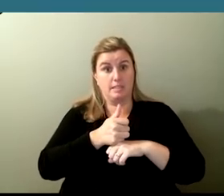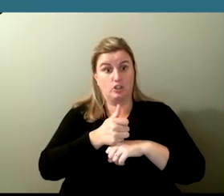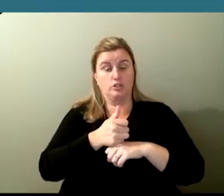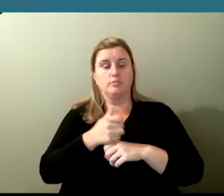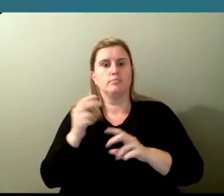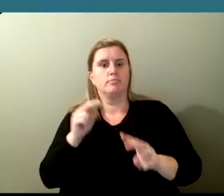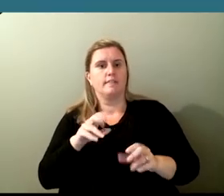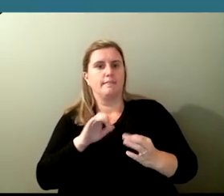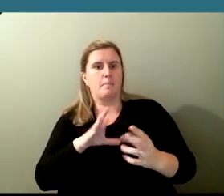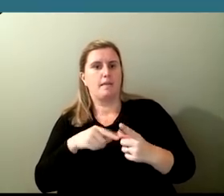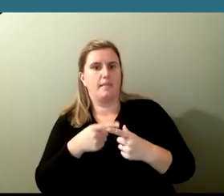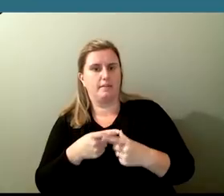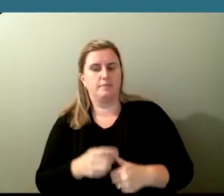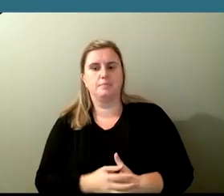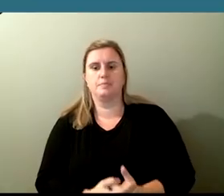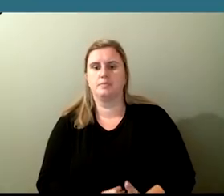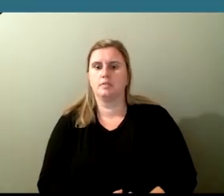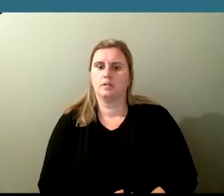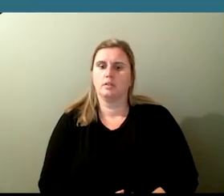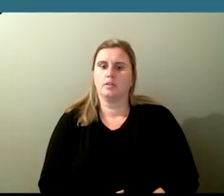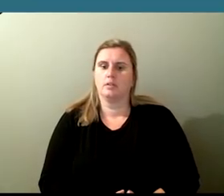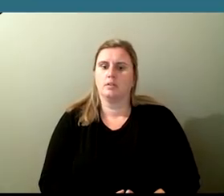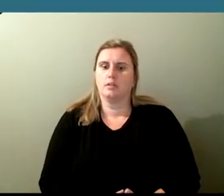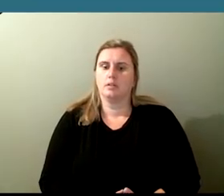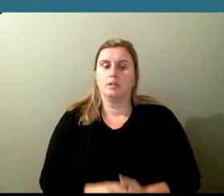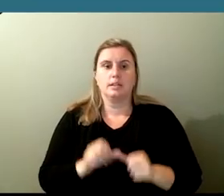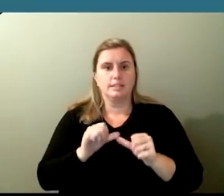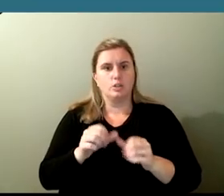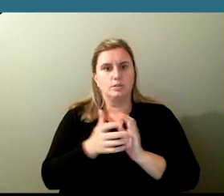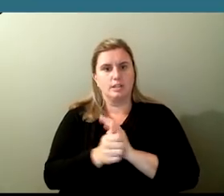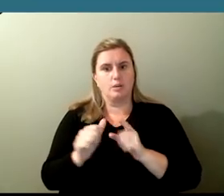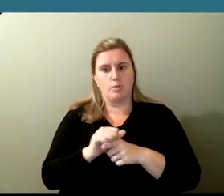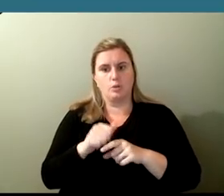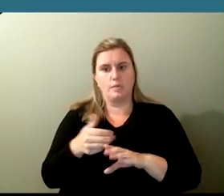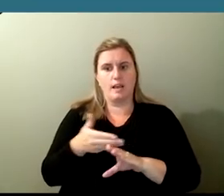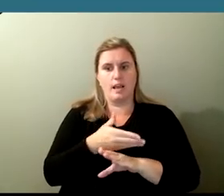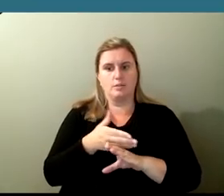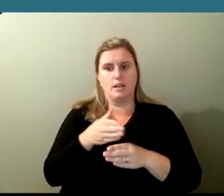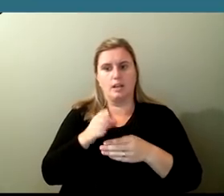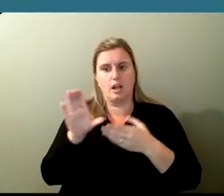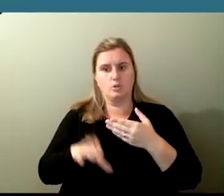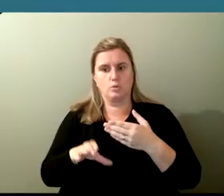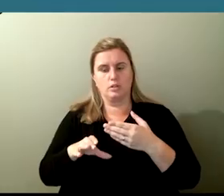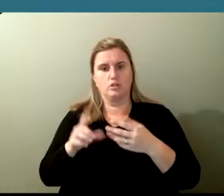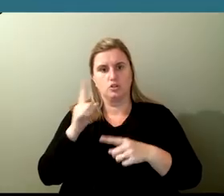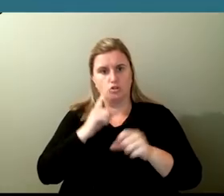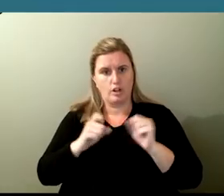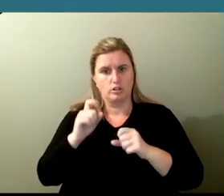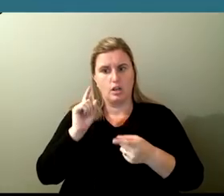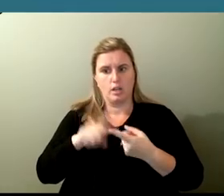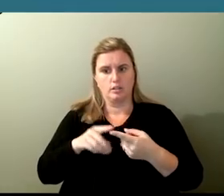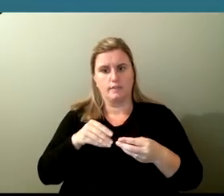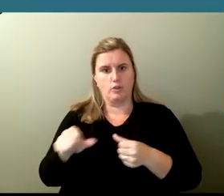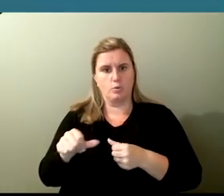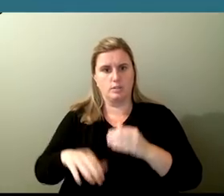of course, we are going to continue skill practice with antecedent and consequent strategies until fluency